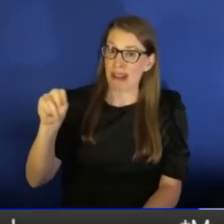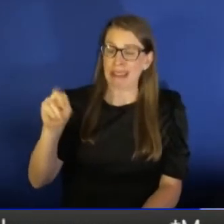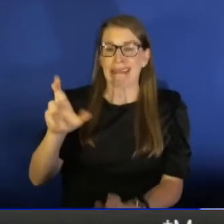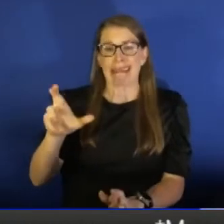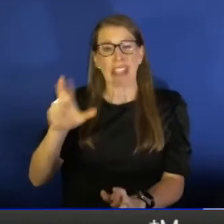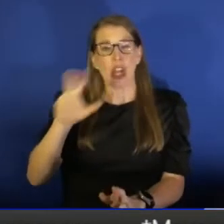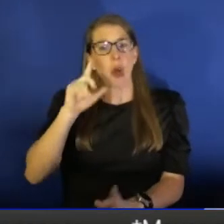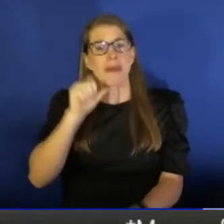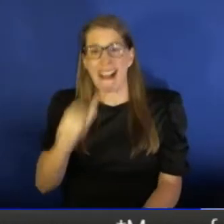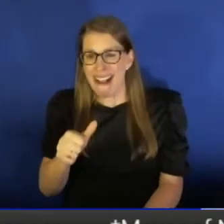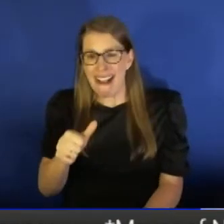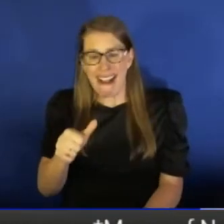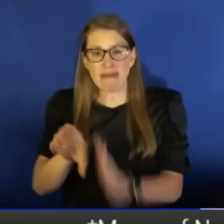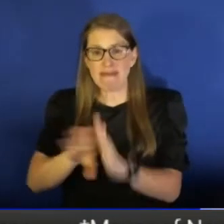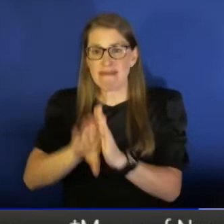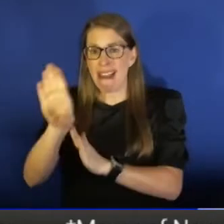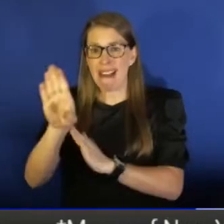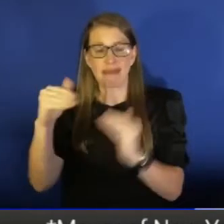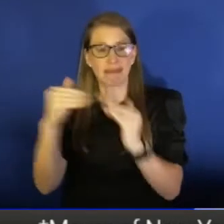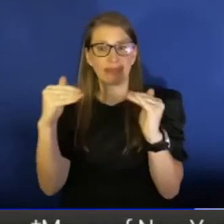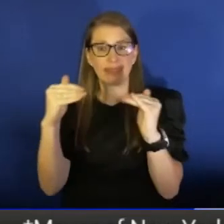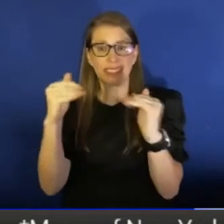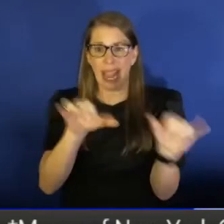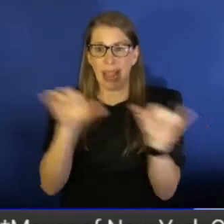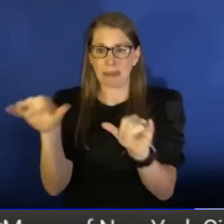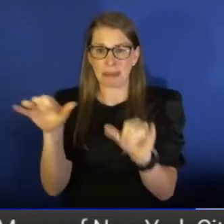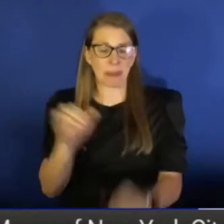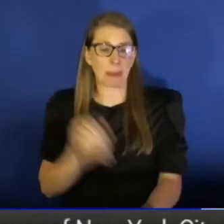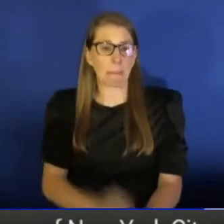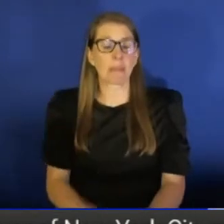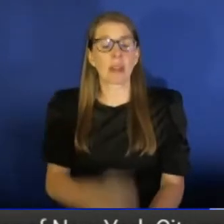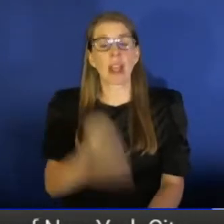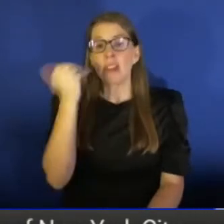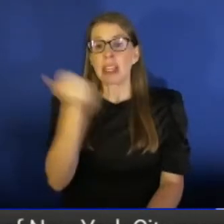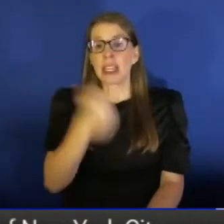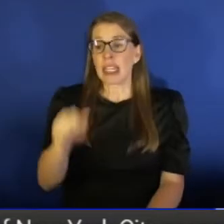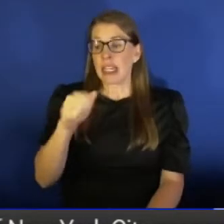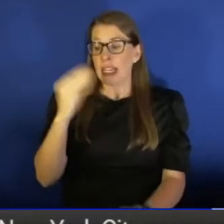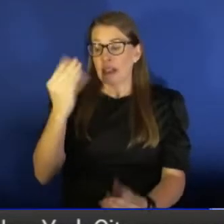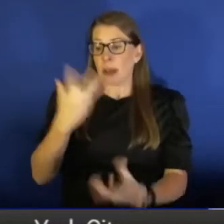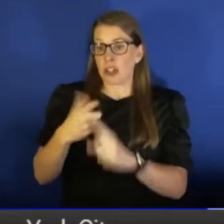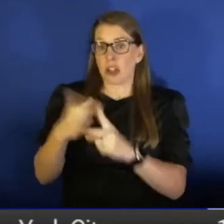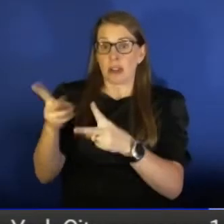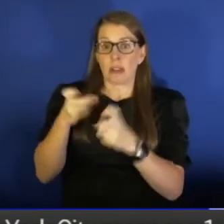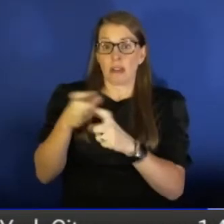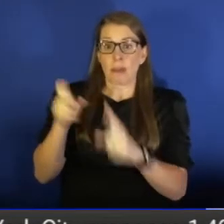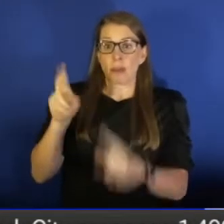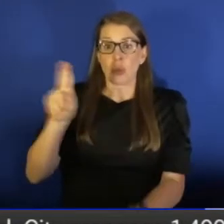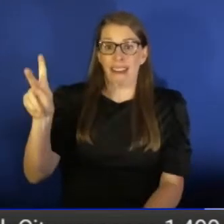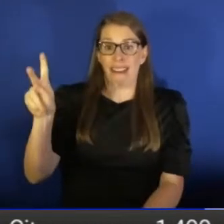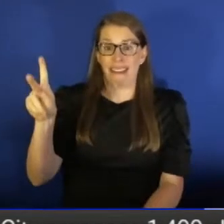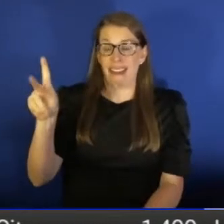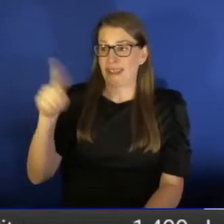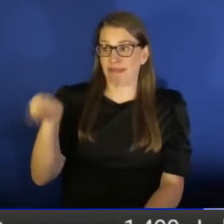don't believe it will be. And if we're taking any information from the UK, it seems like they didn't have a